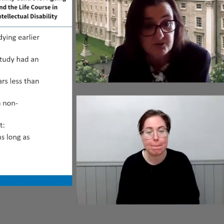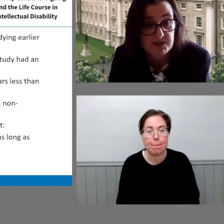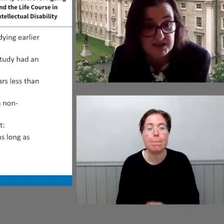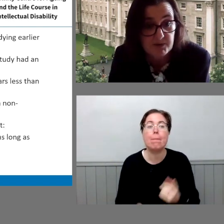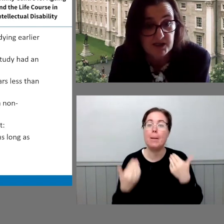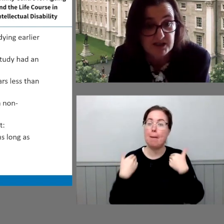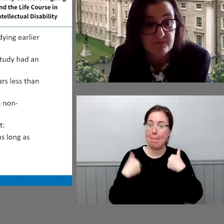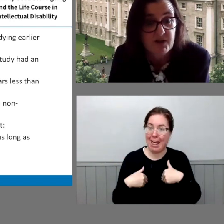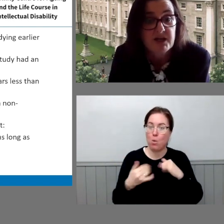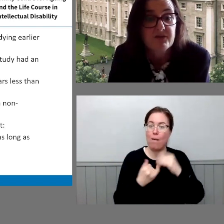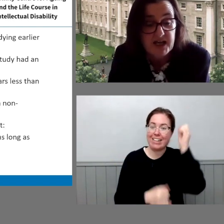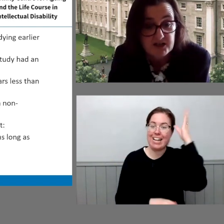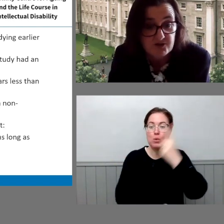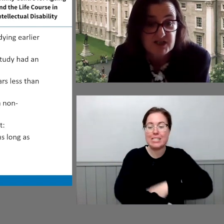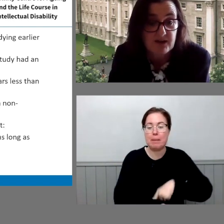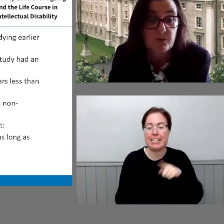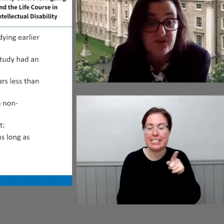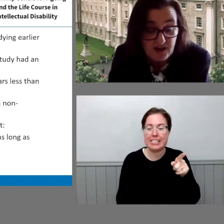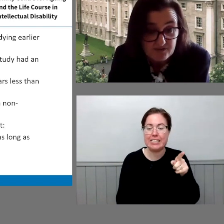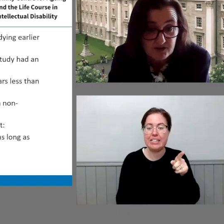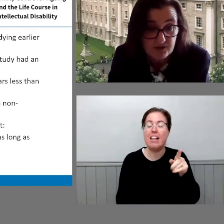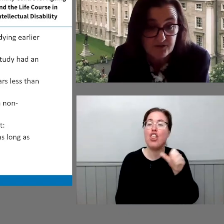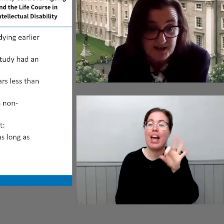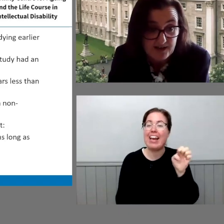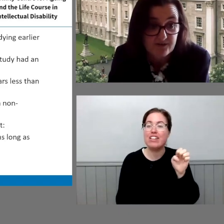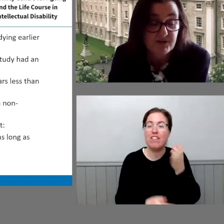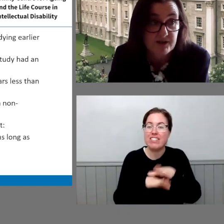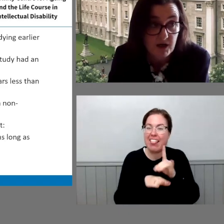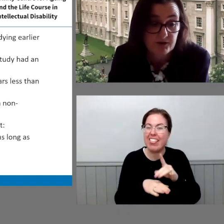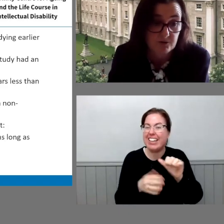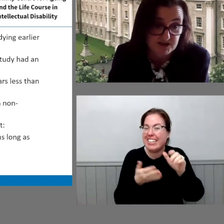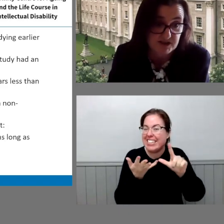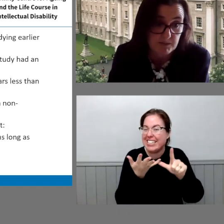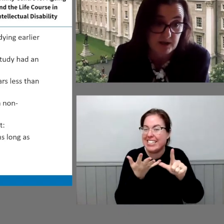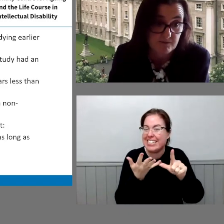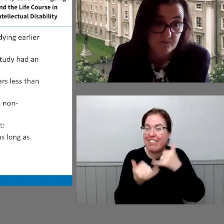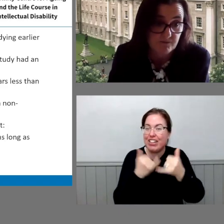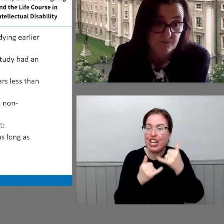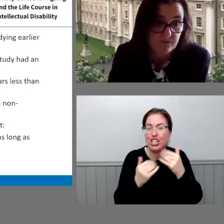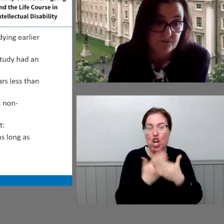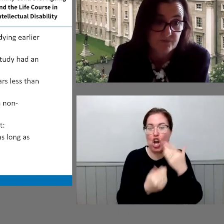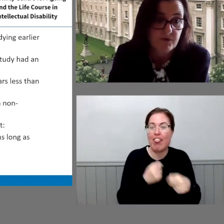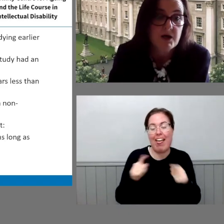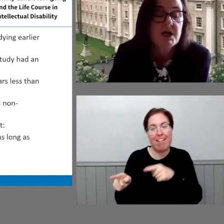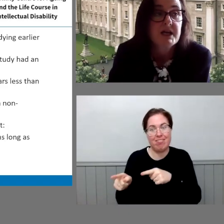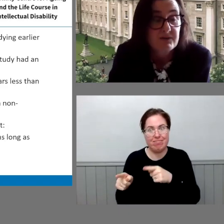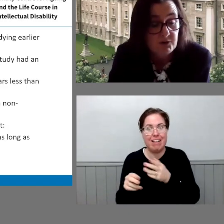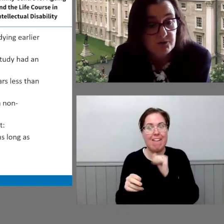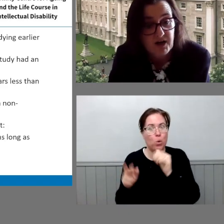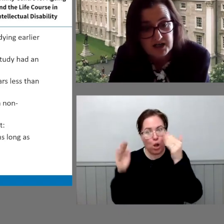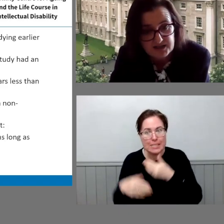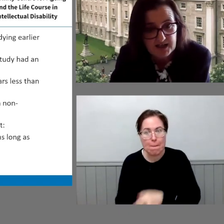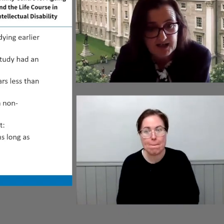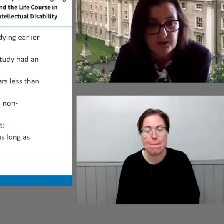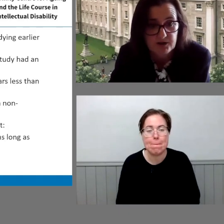with intellectual disability, the age of death was 7 years less than non-autistic men.